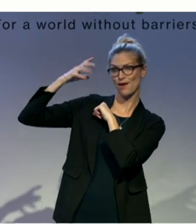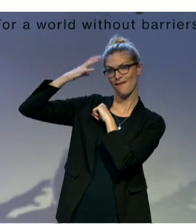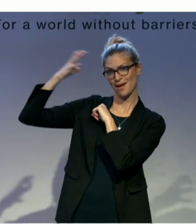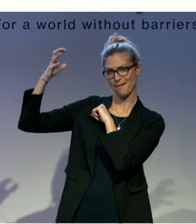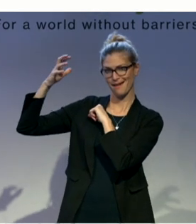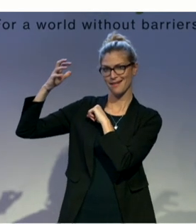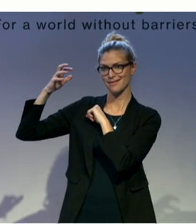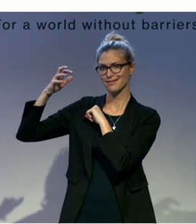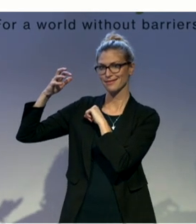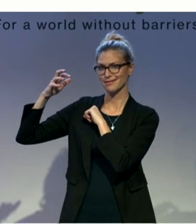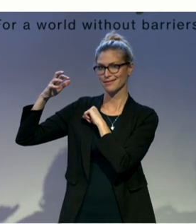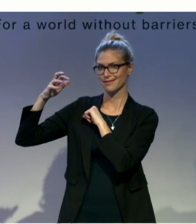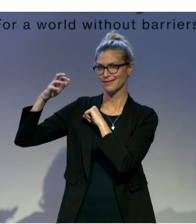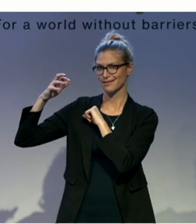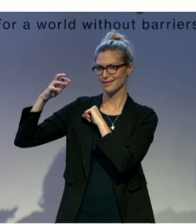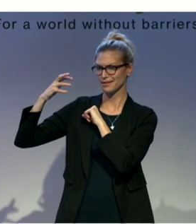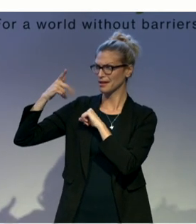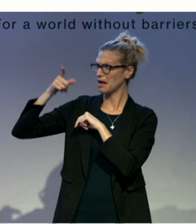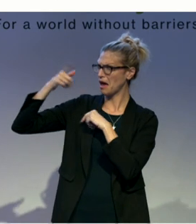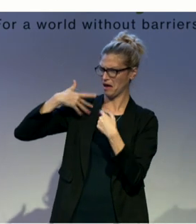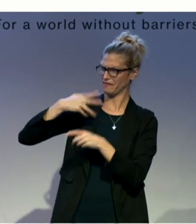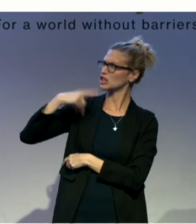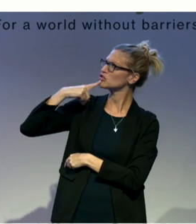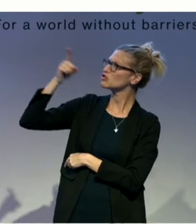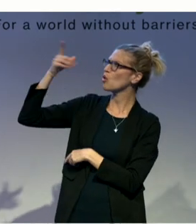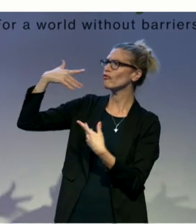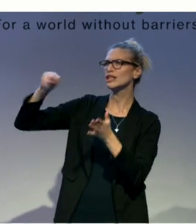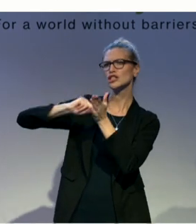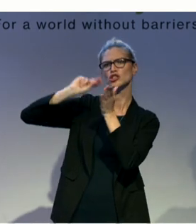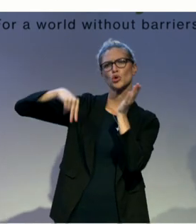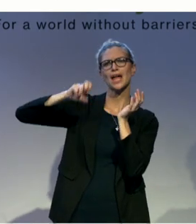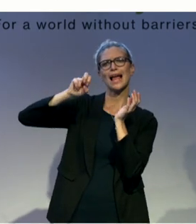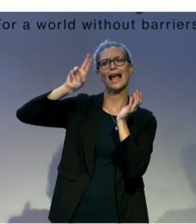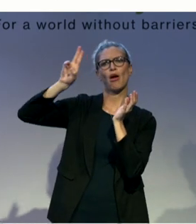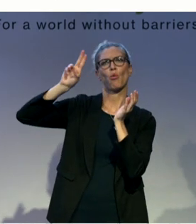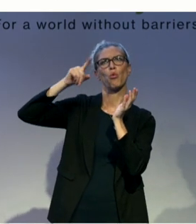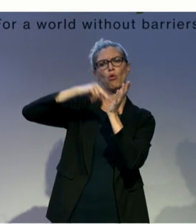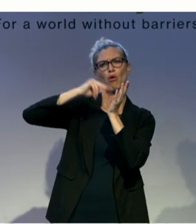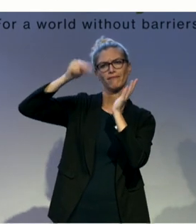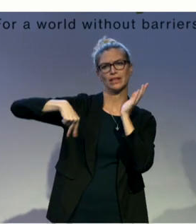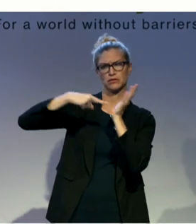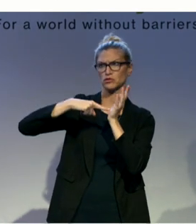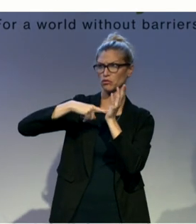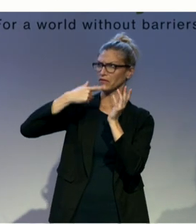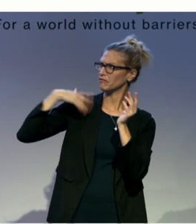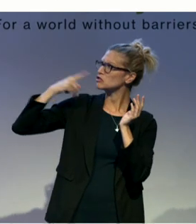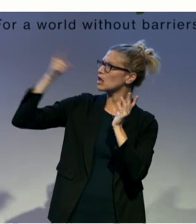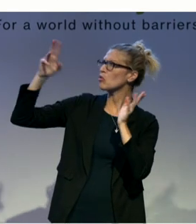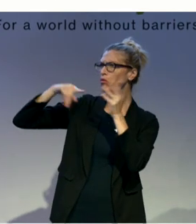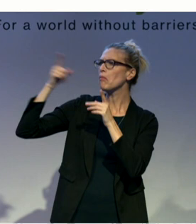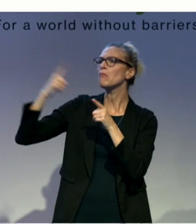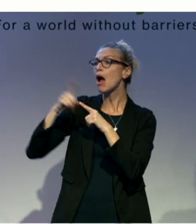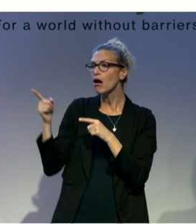to European Union, it still needs to understand how to implement it on the field.